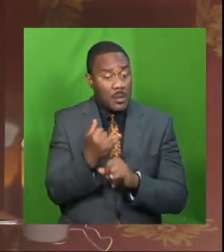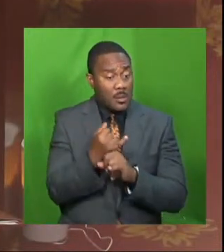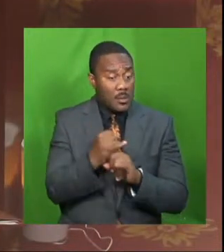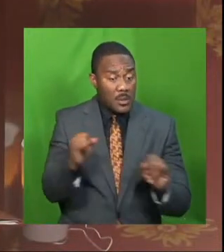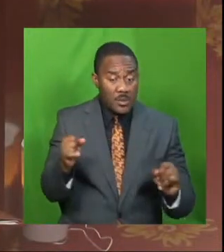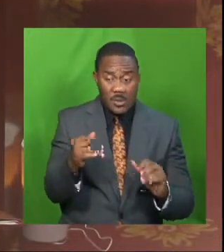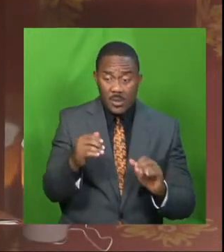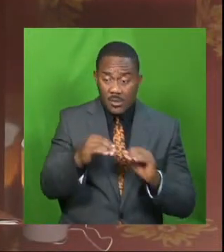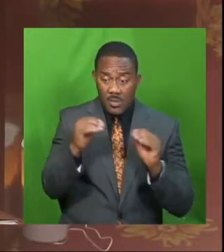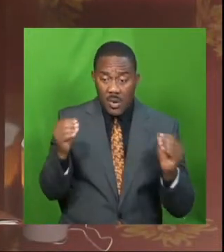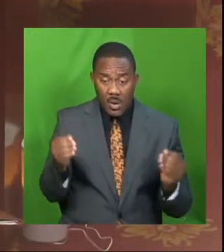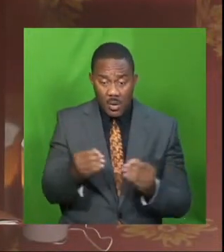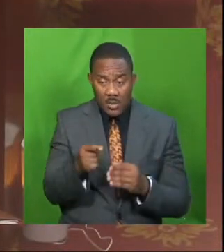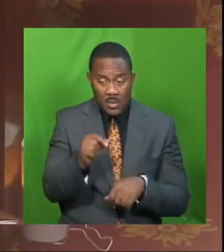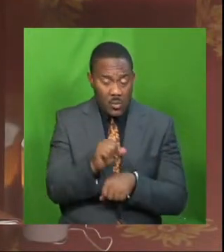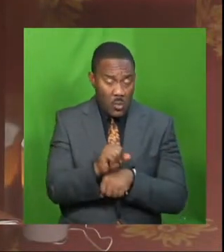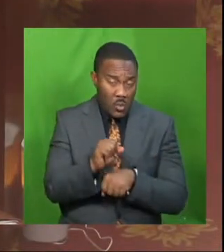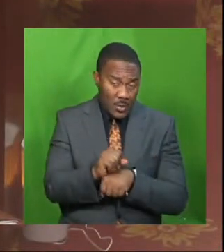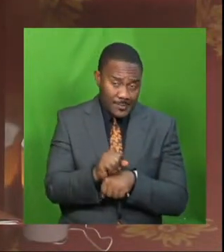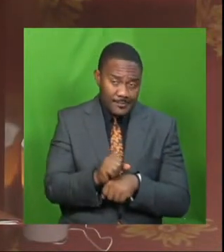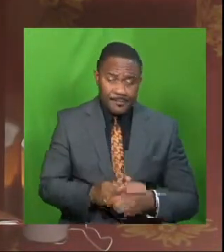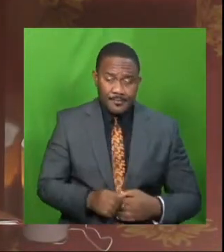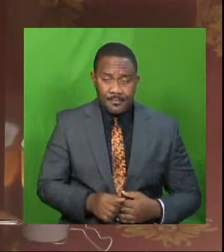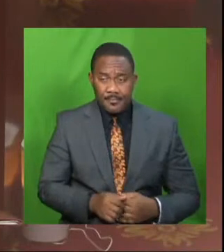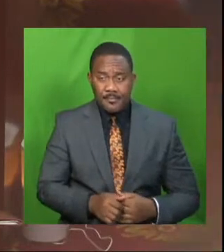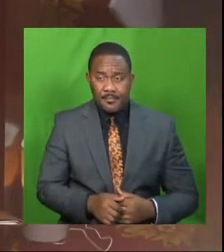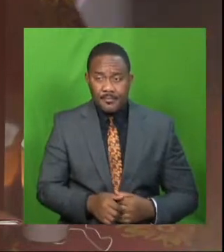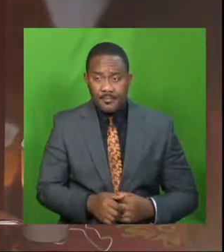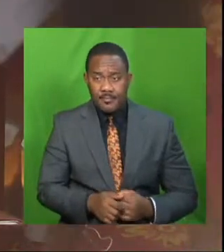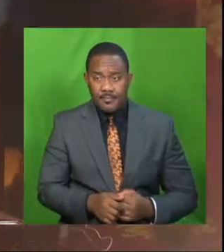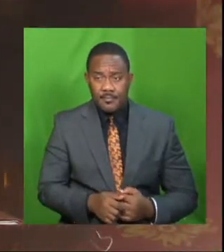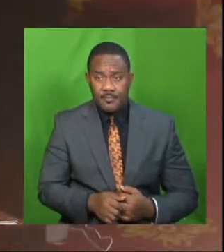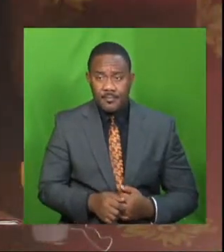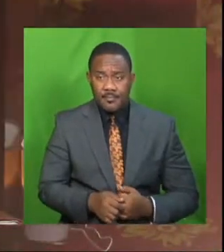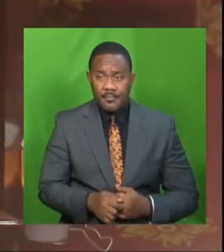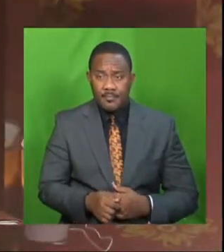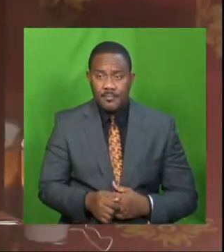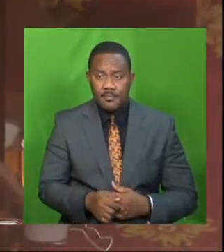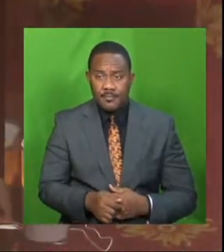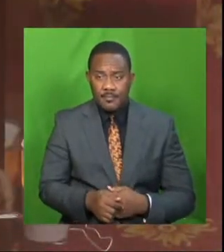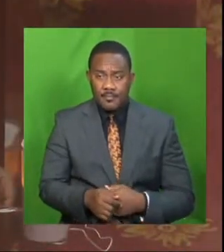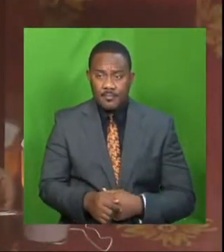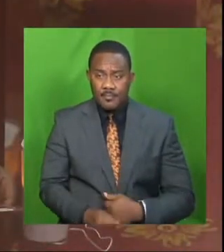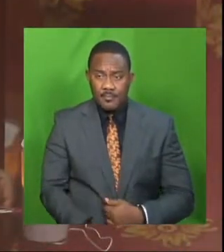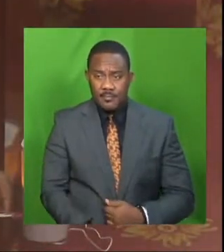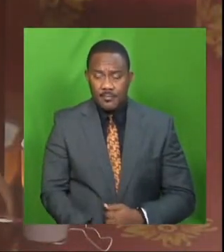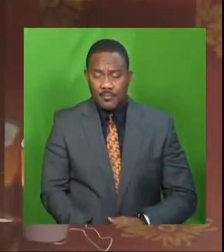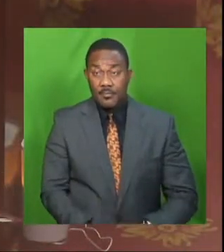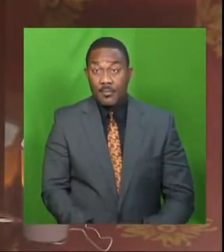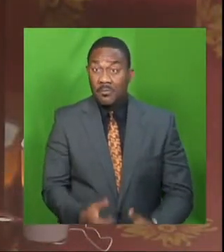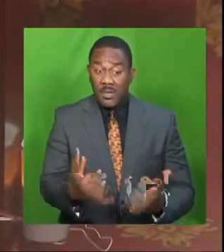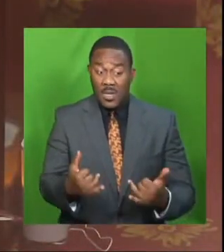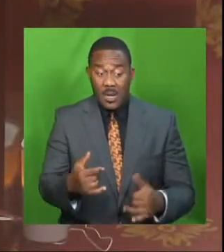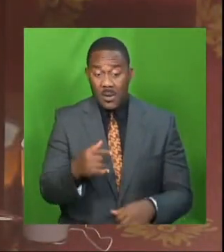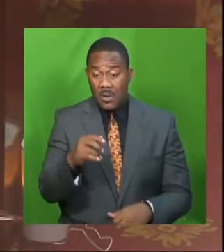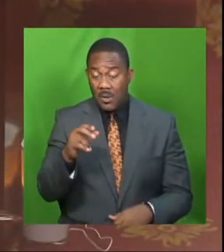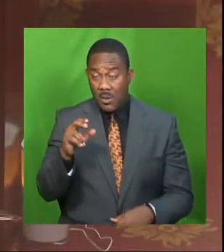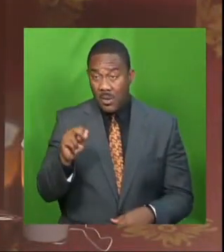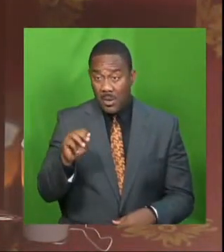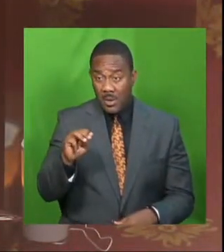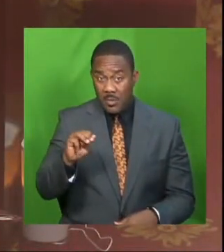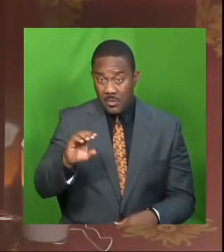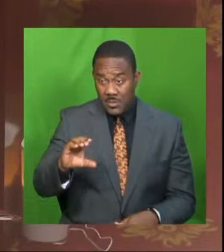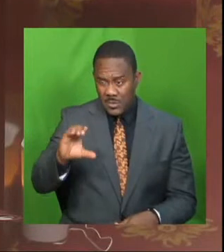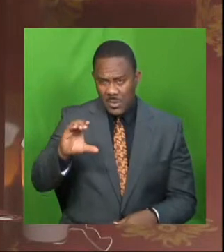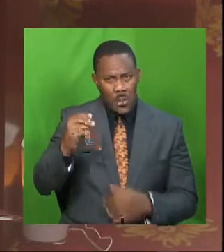constitutional bodies to function with. Mr. Speaker, as we have added more, may I say, responsibilities to the